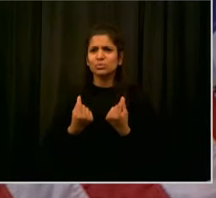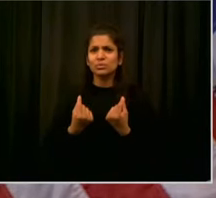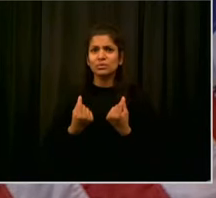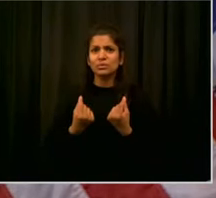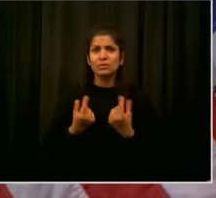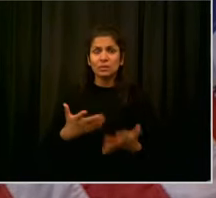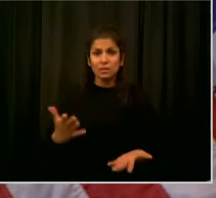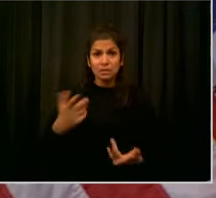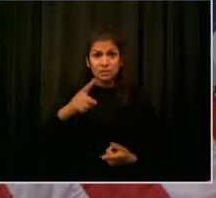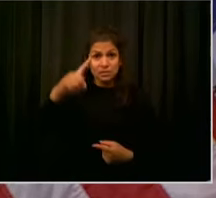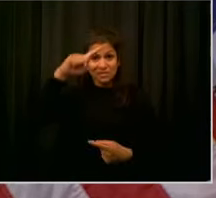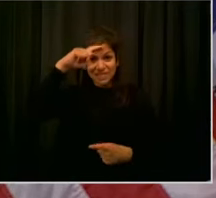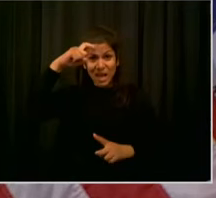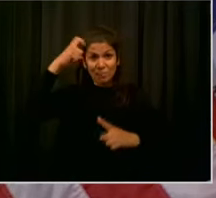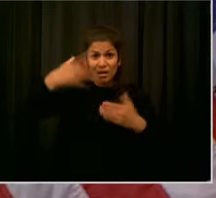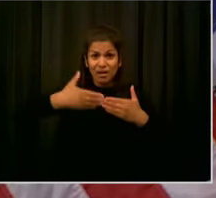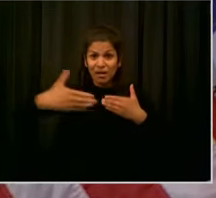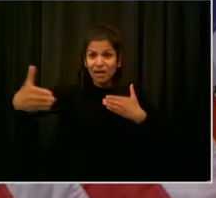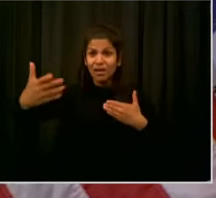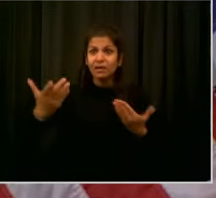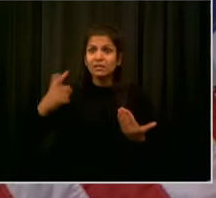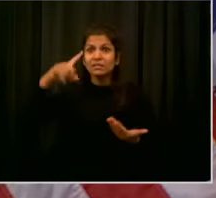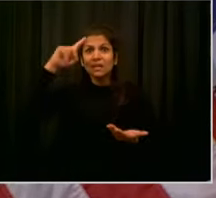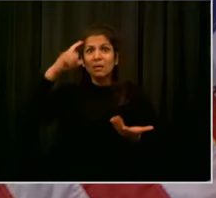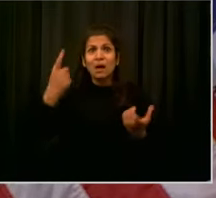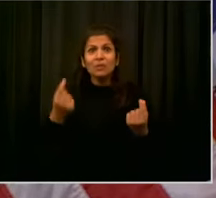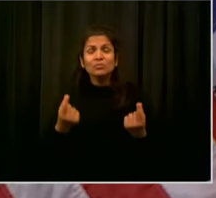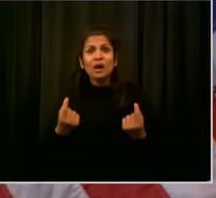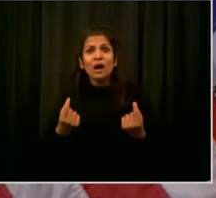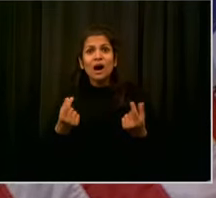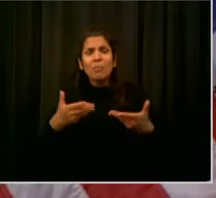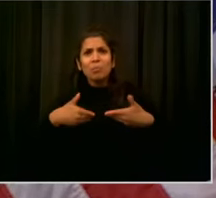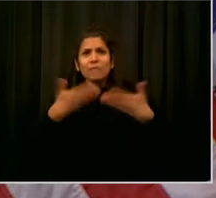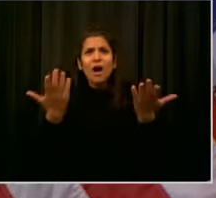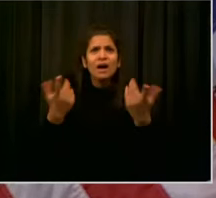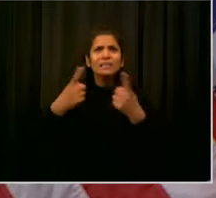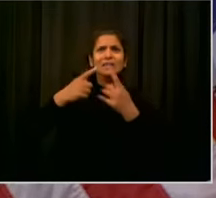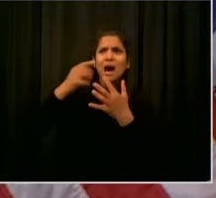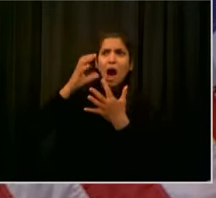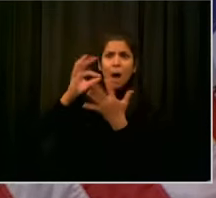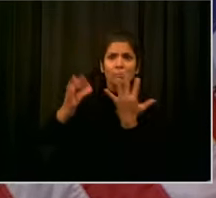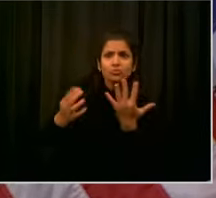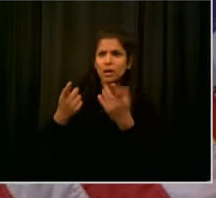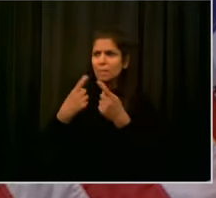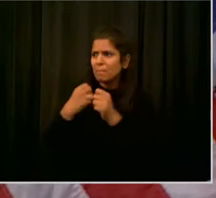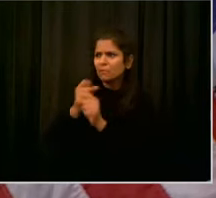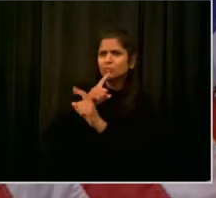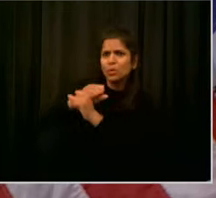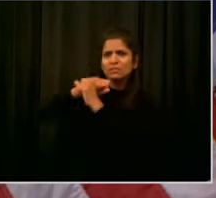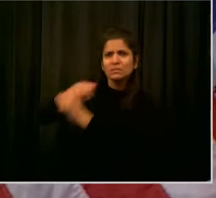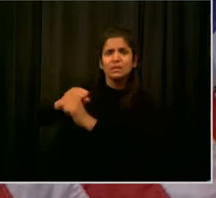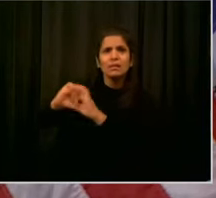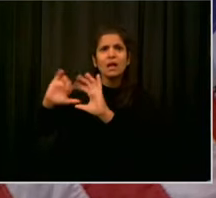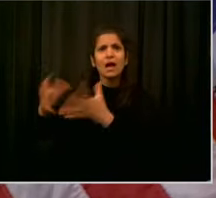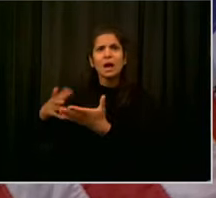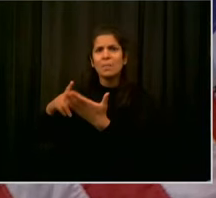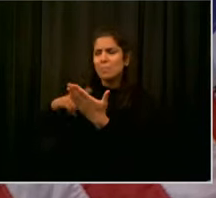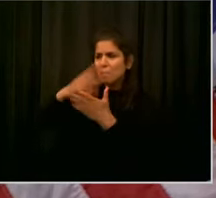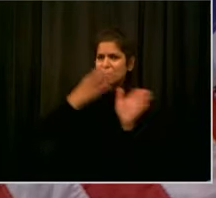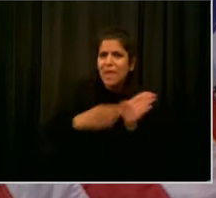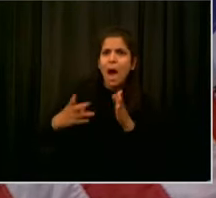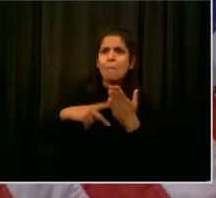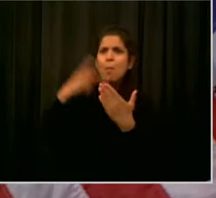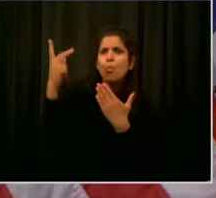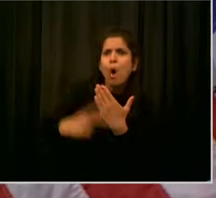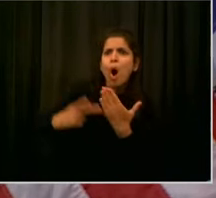with a possibility of a budget that might cut education and programs? And my second question, Mr. Mayor,